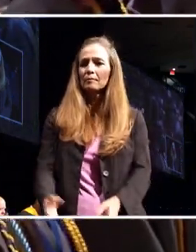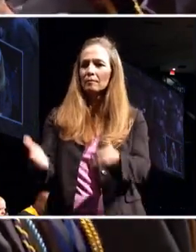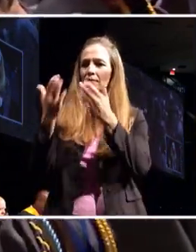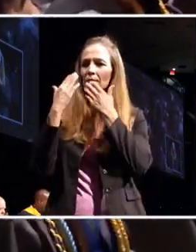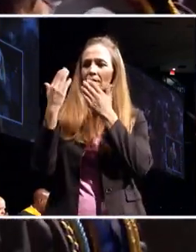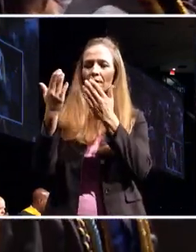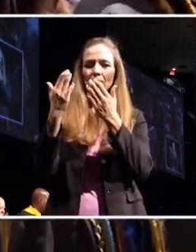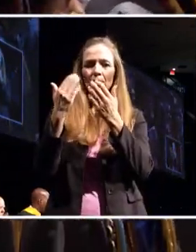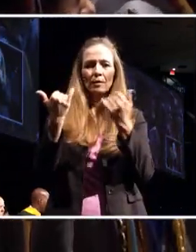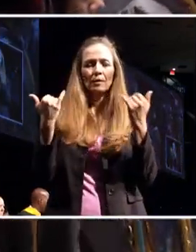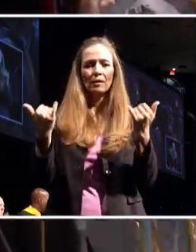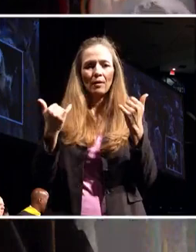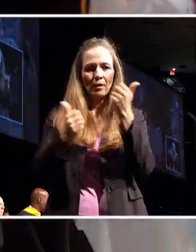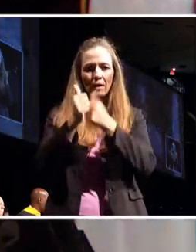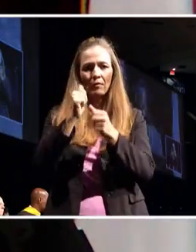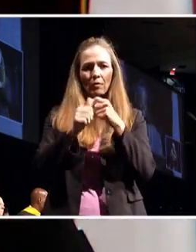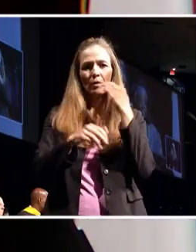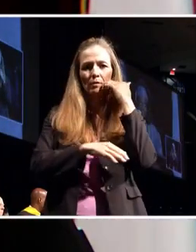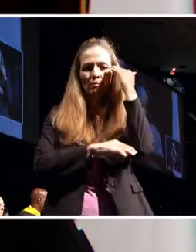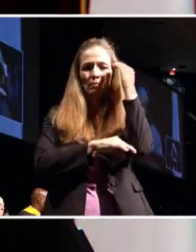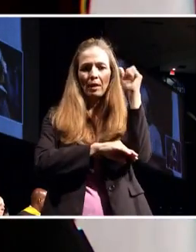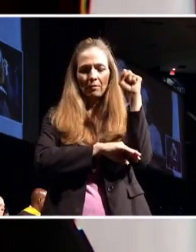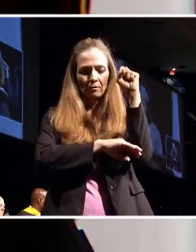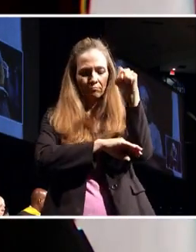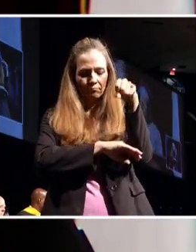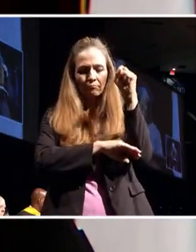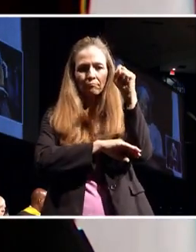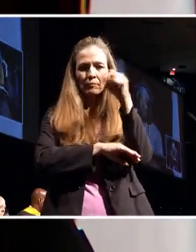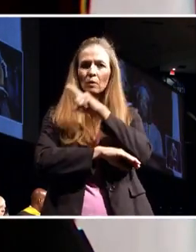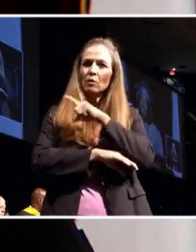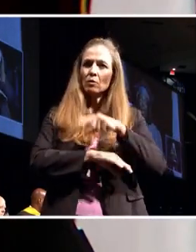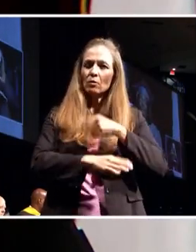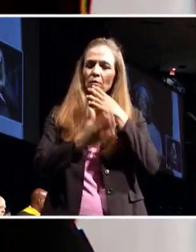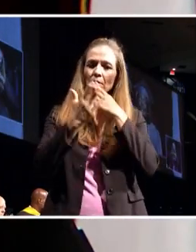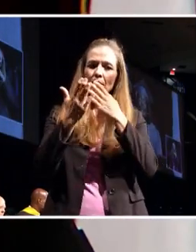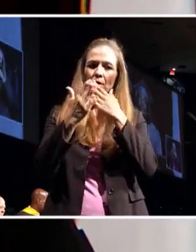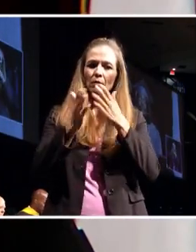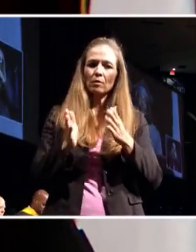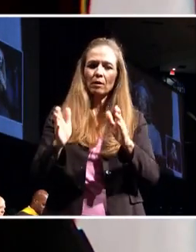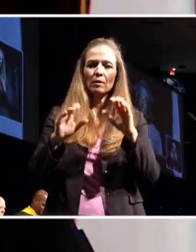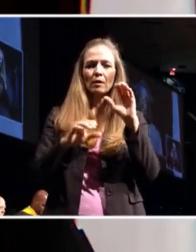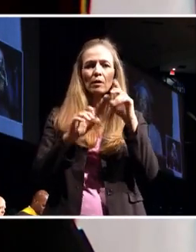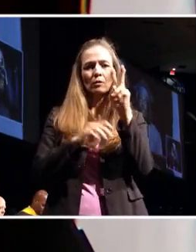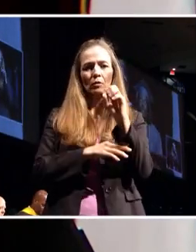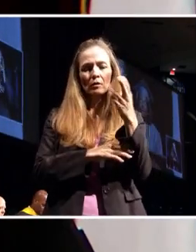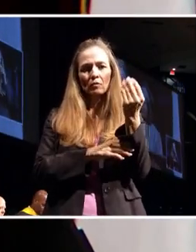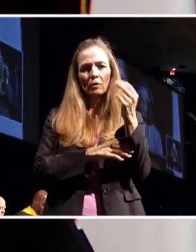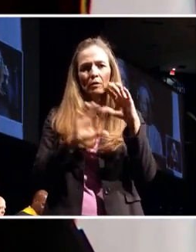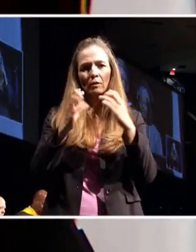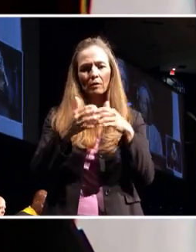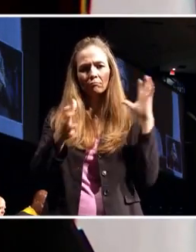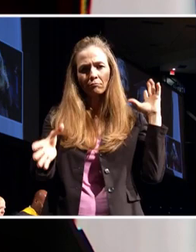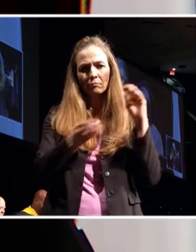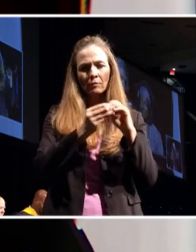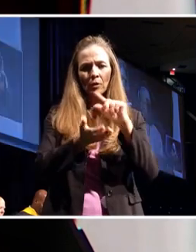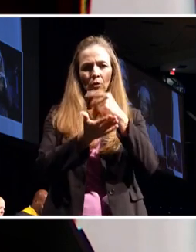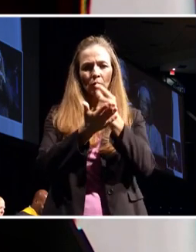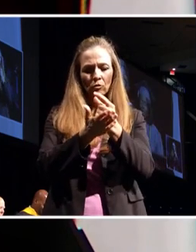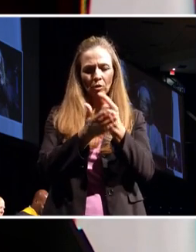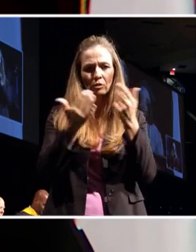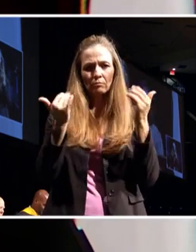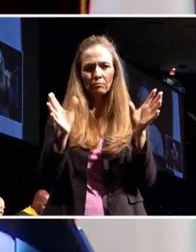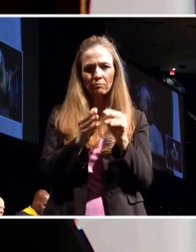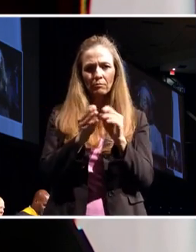Thank you. Now, if everyone would bow their heads, Lord, I thank you for allowing the class of 2014 to make it to this point, our